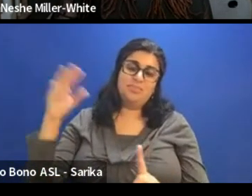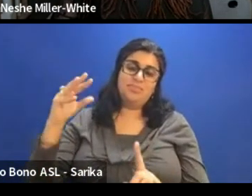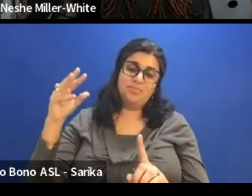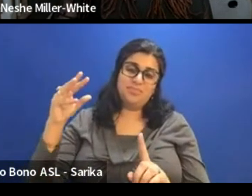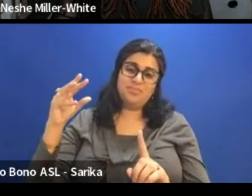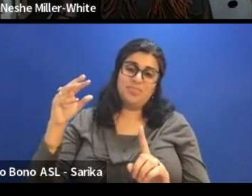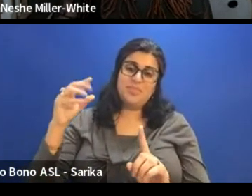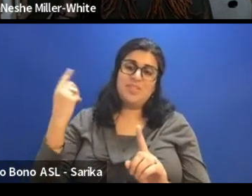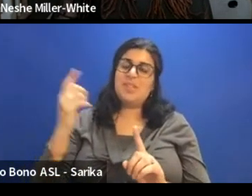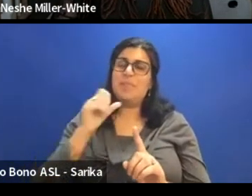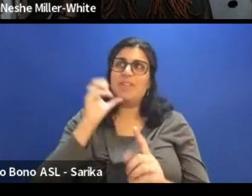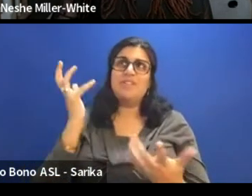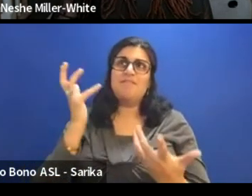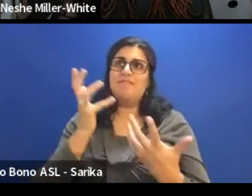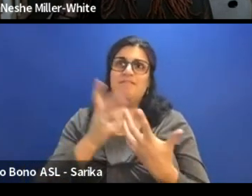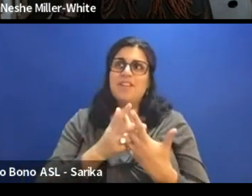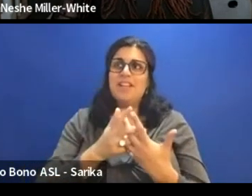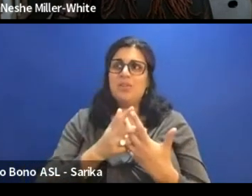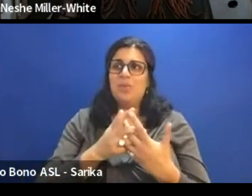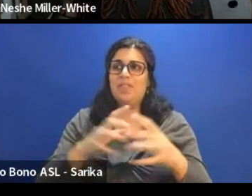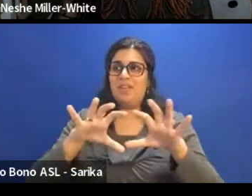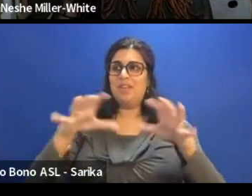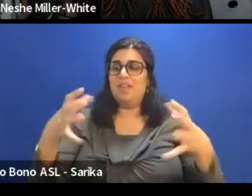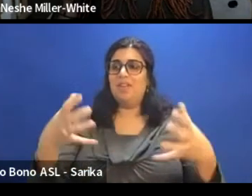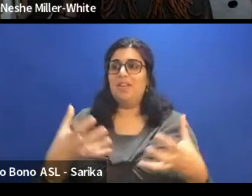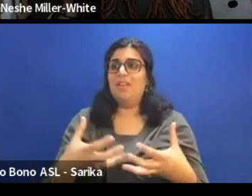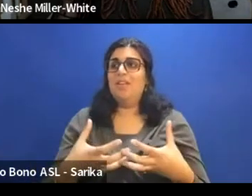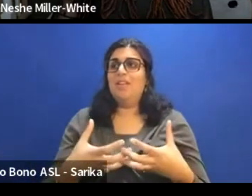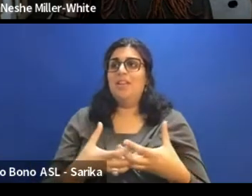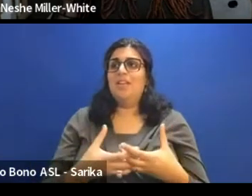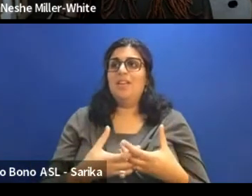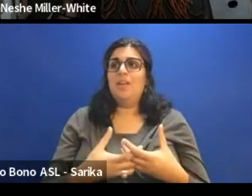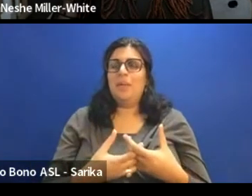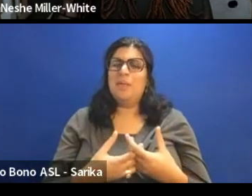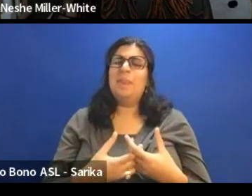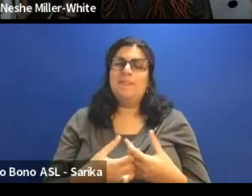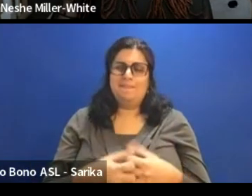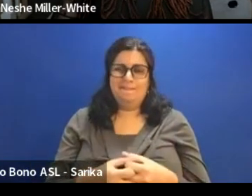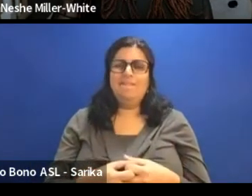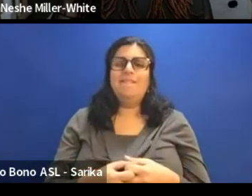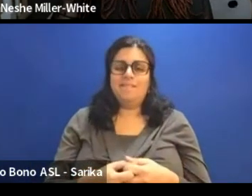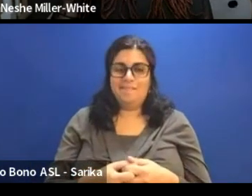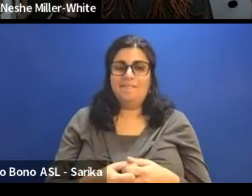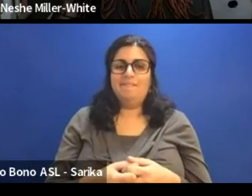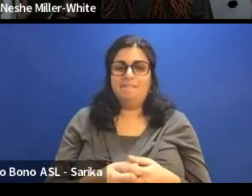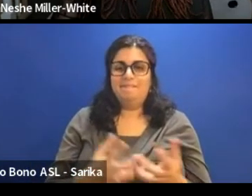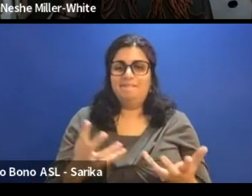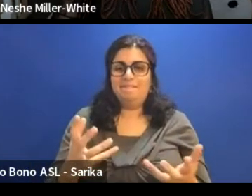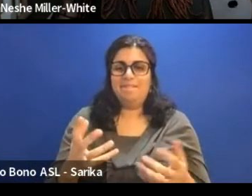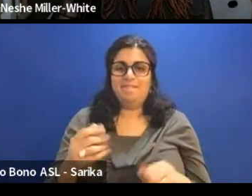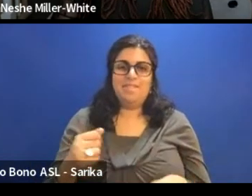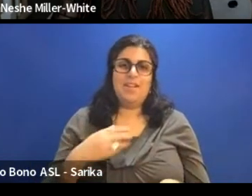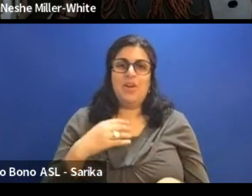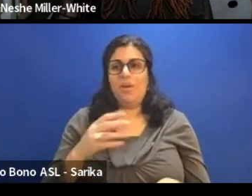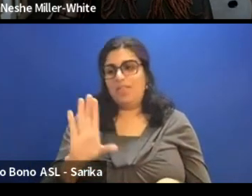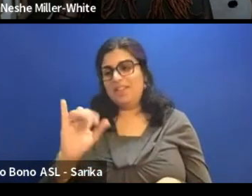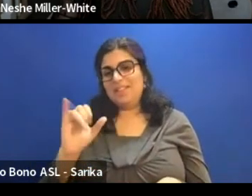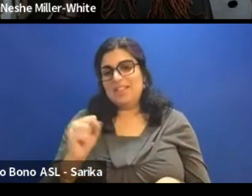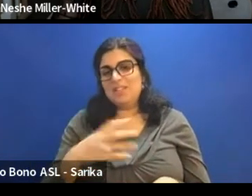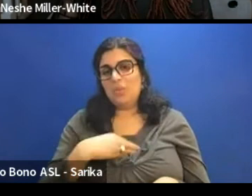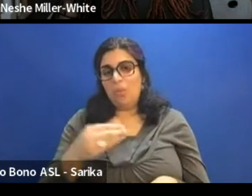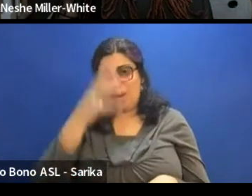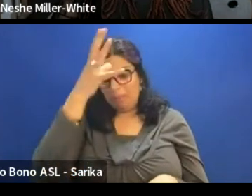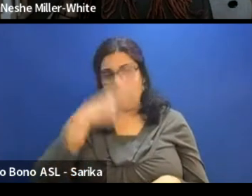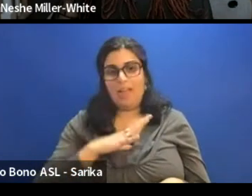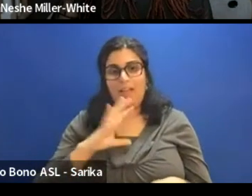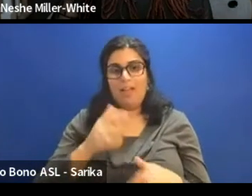something that doesn't fit within that very homogenous classics group that has been sort of selected out of the cis white men that have come before us. So I